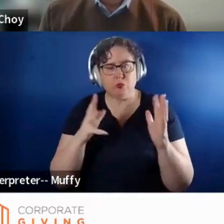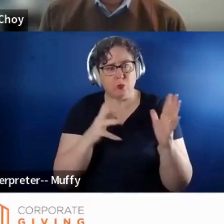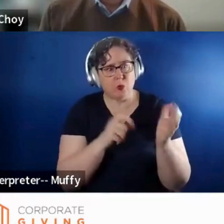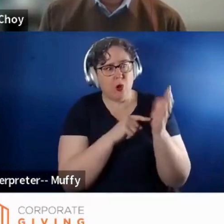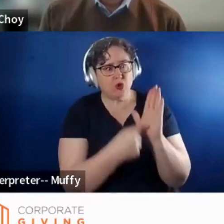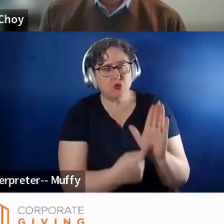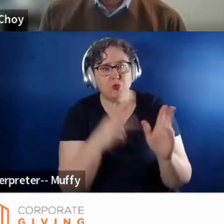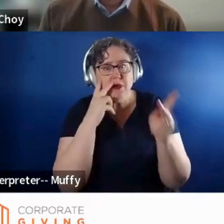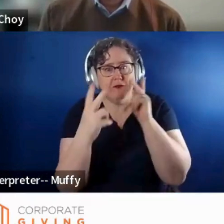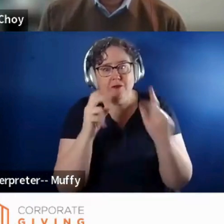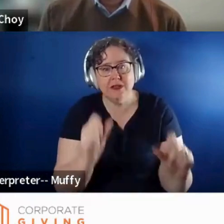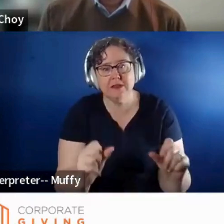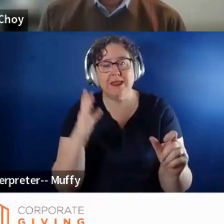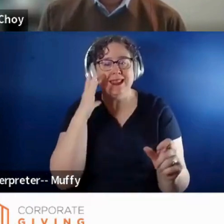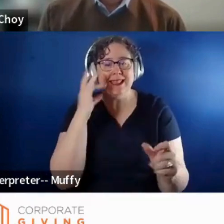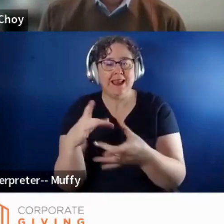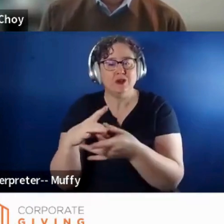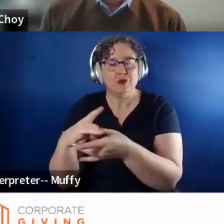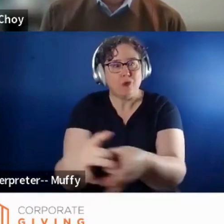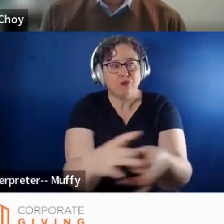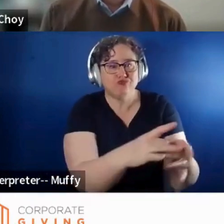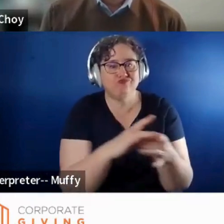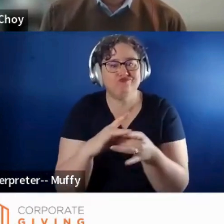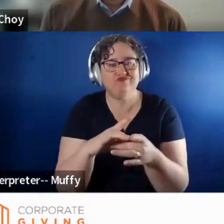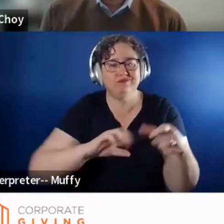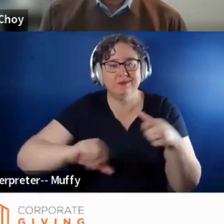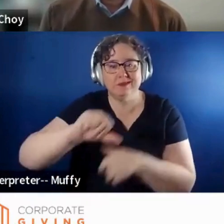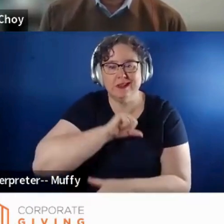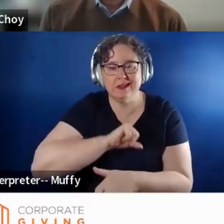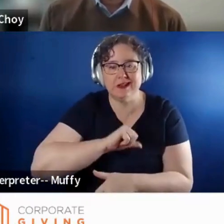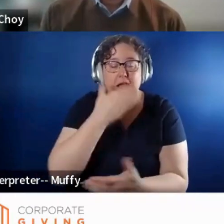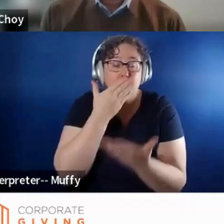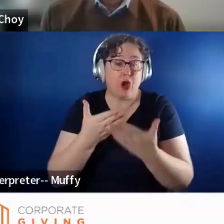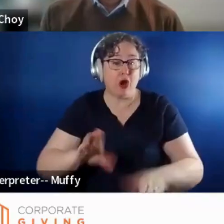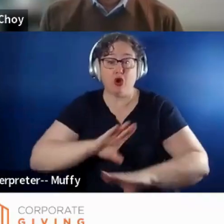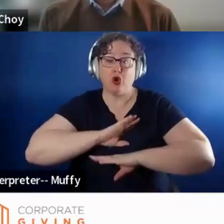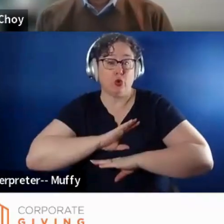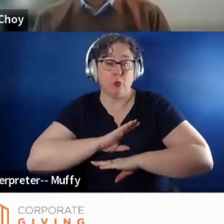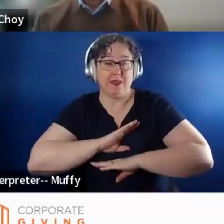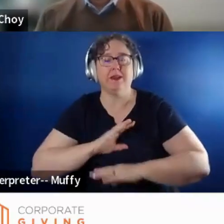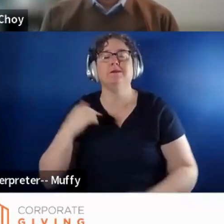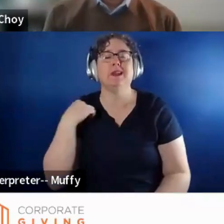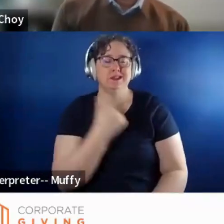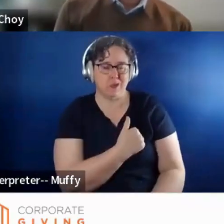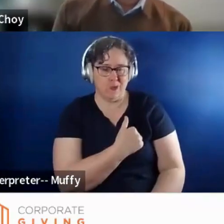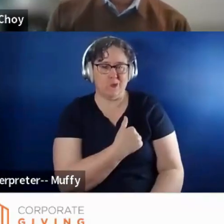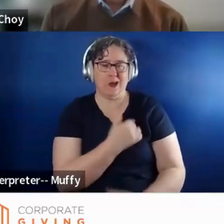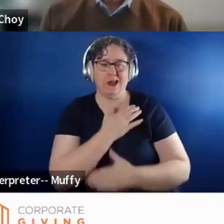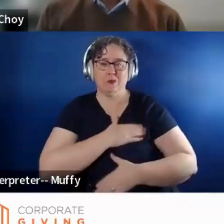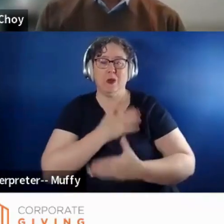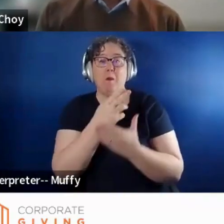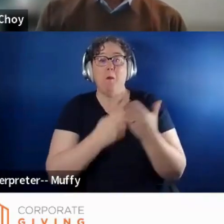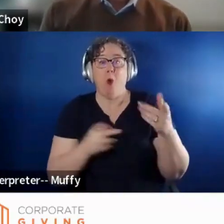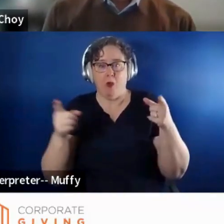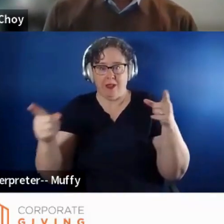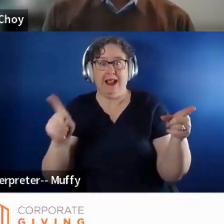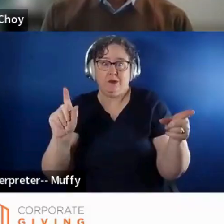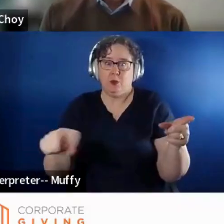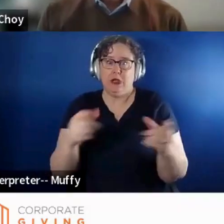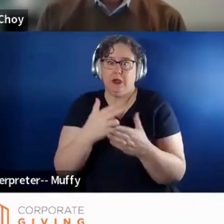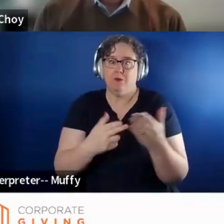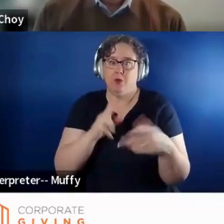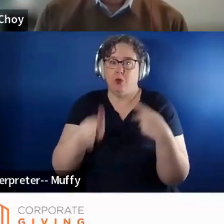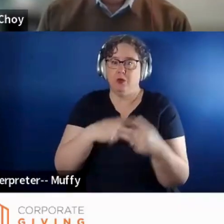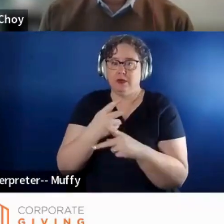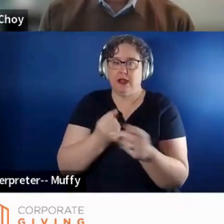They like to know they're in community with one another, and they're good with that. And so are we, because we appreciate both kinds and need both kinds of